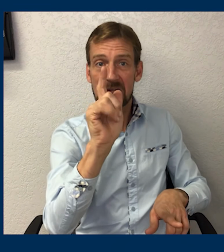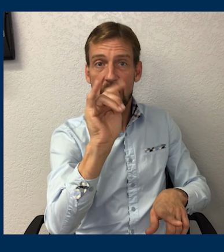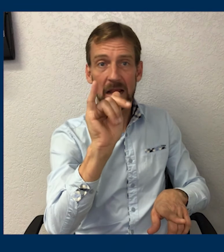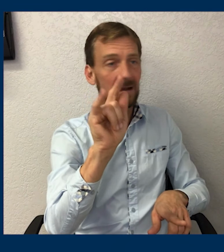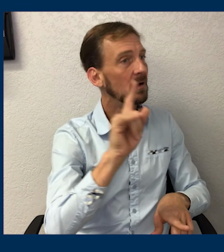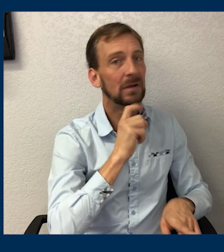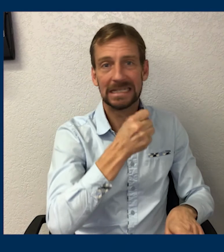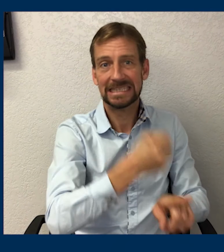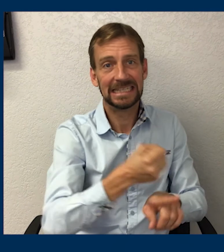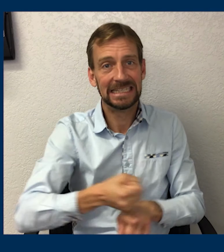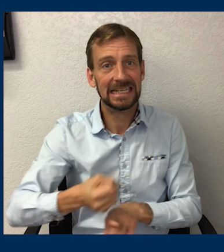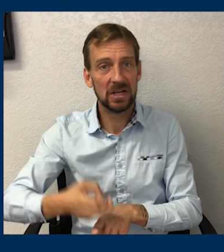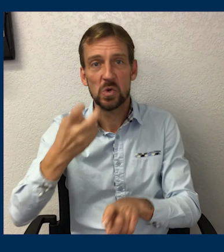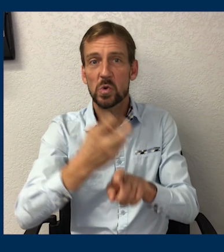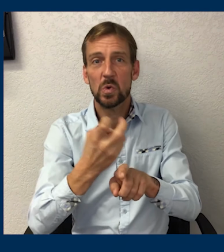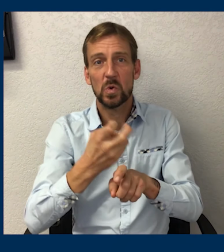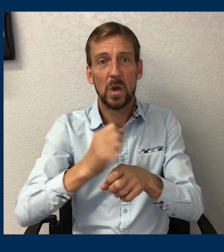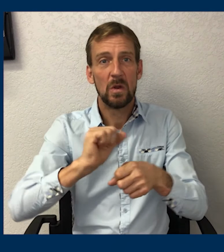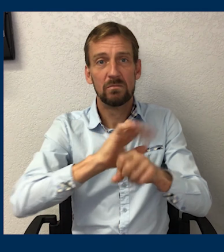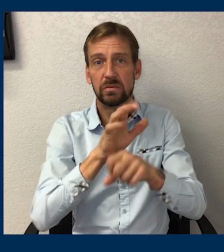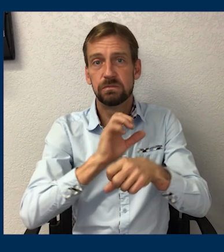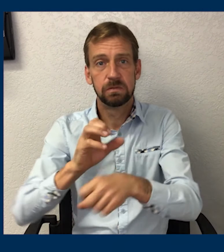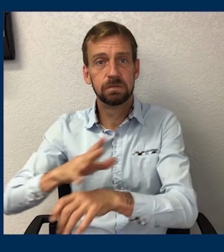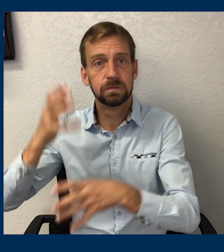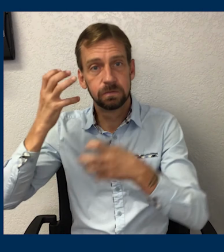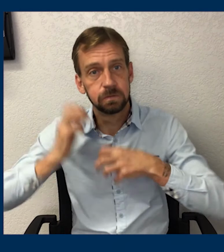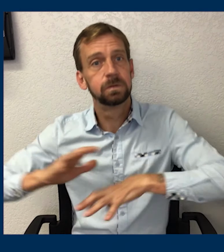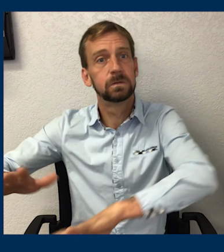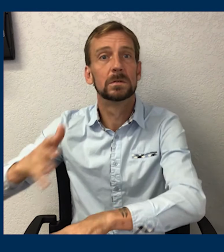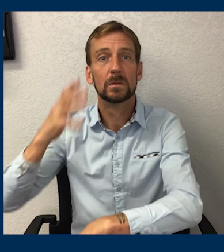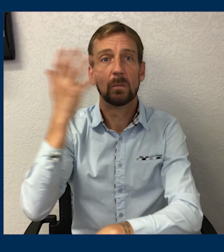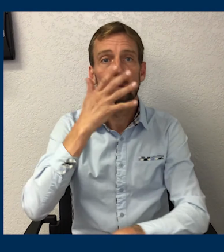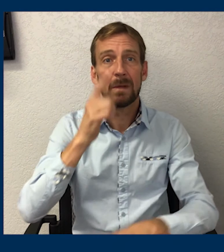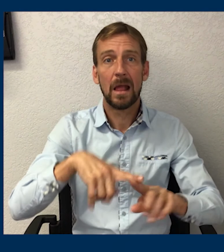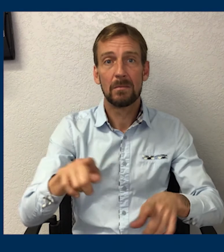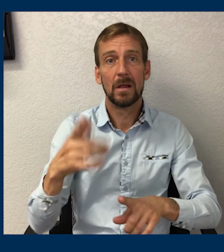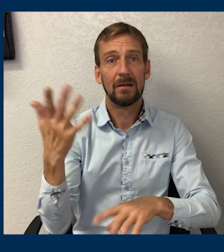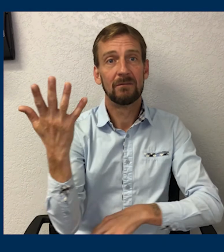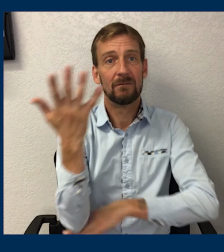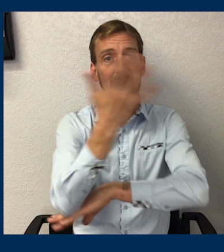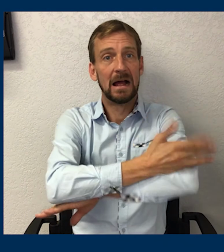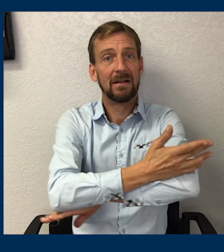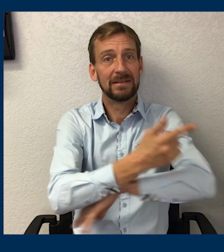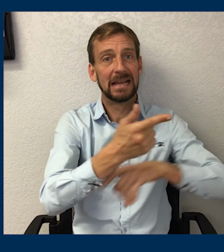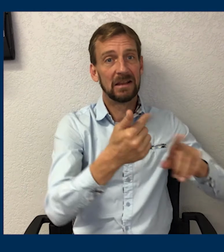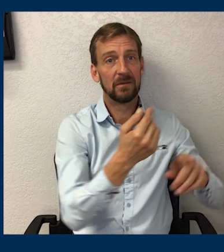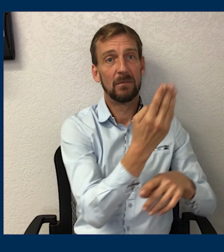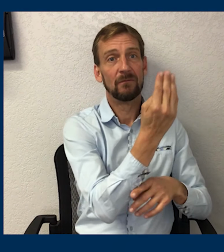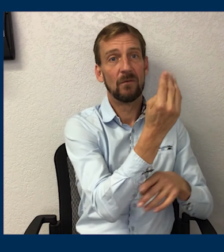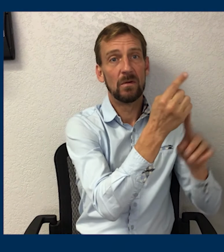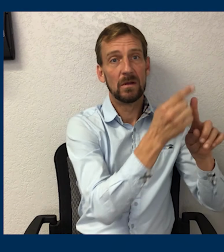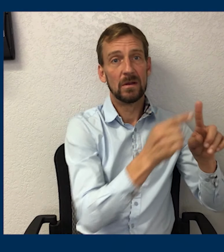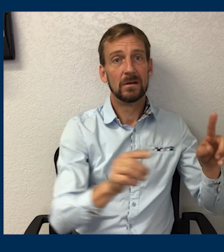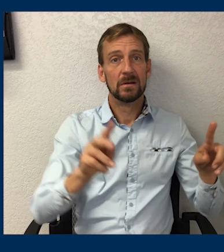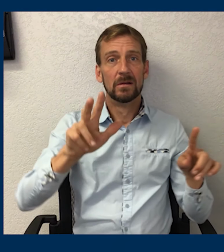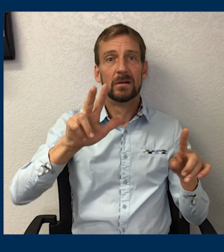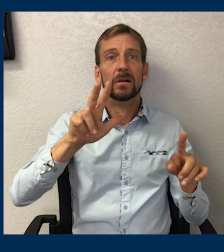hit incredibly hard. But now, just 5 days later, we go from 14 to